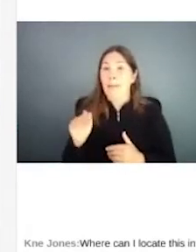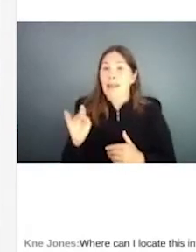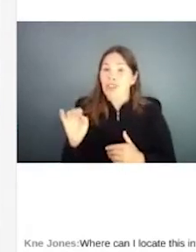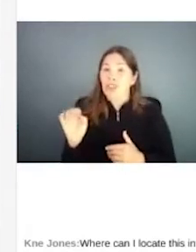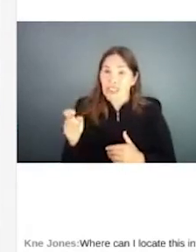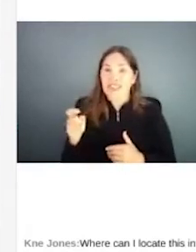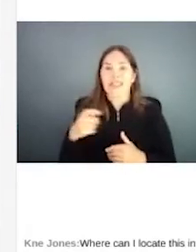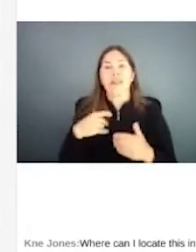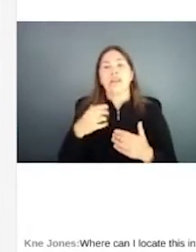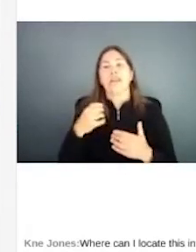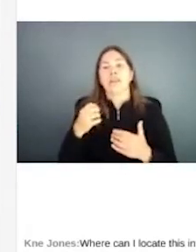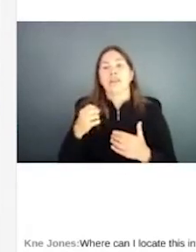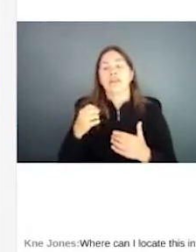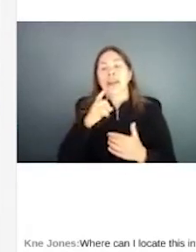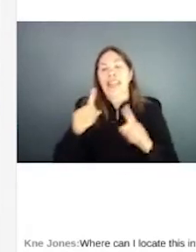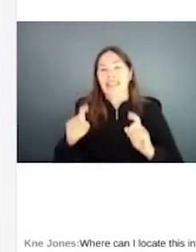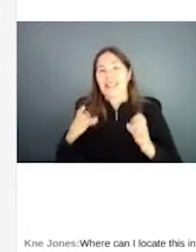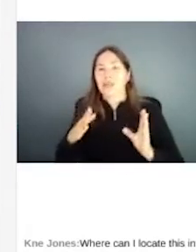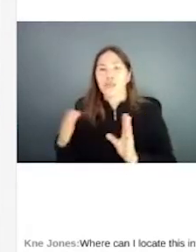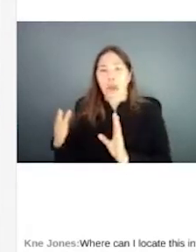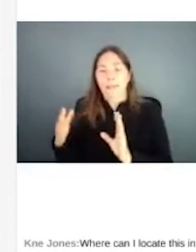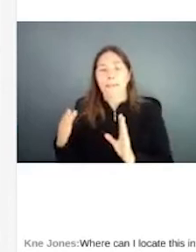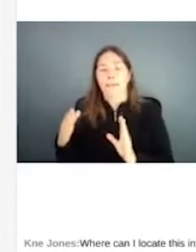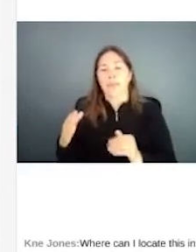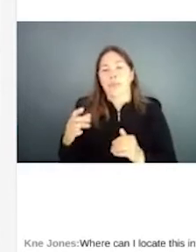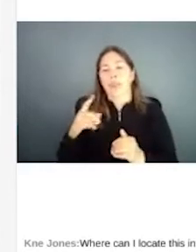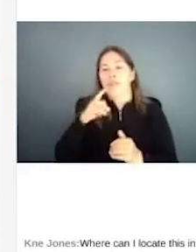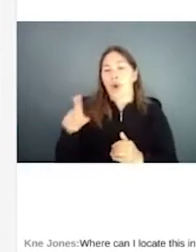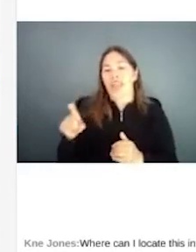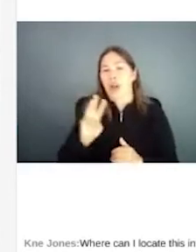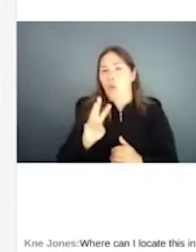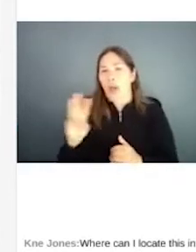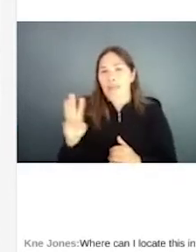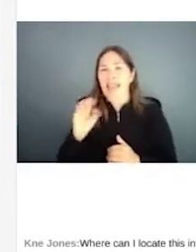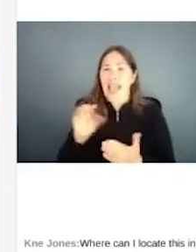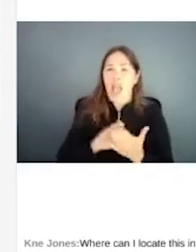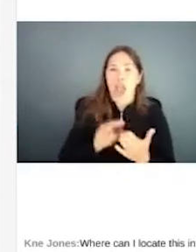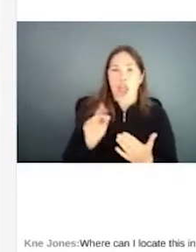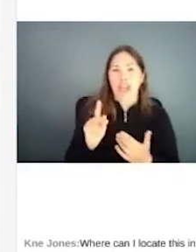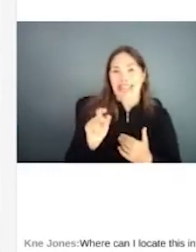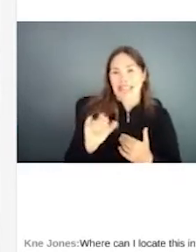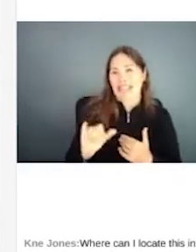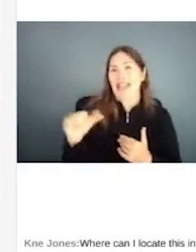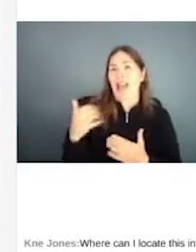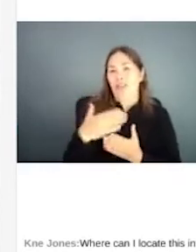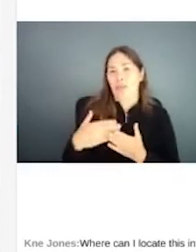geometrics is the test prep part of these website, and then Learn Key is the other part of it where you get